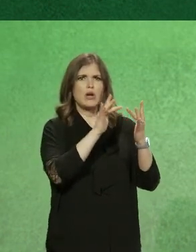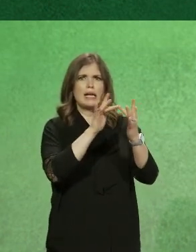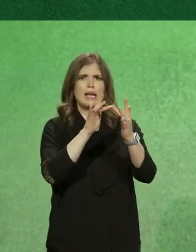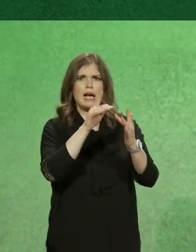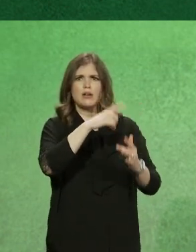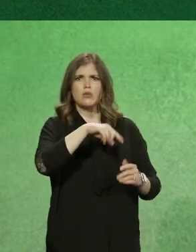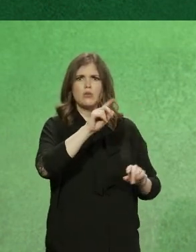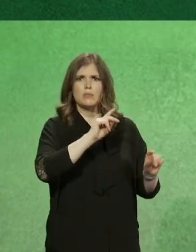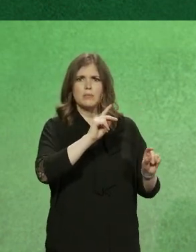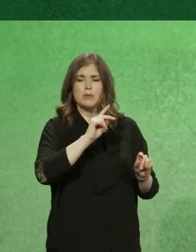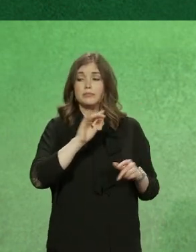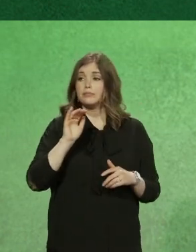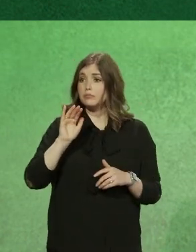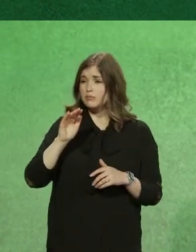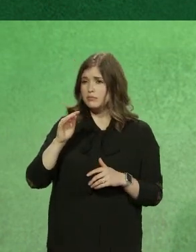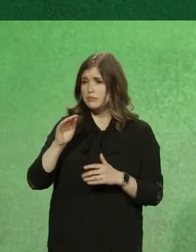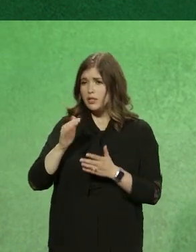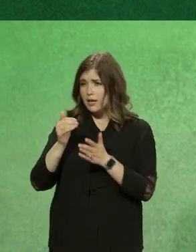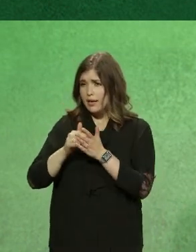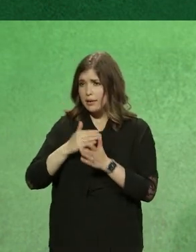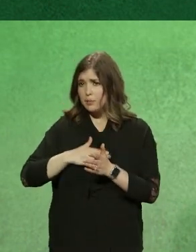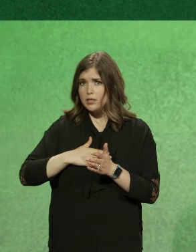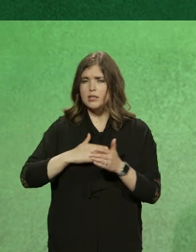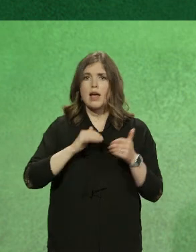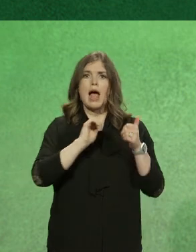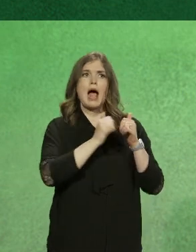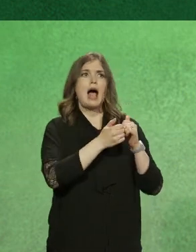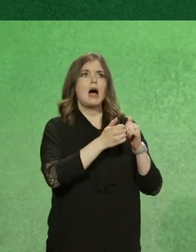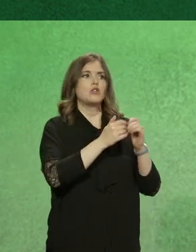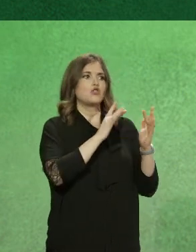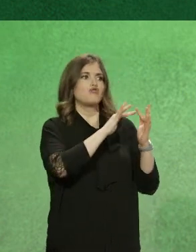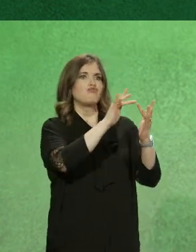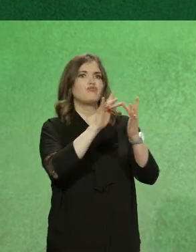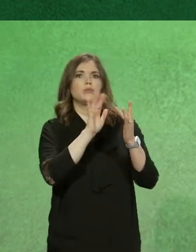Pardon me? How will you reach these customers?